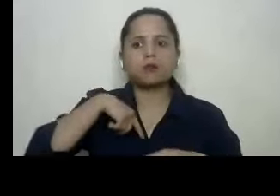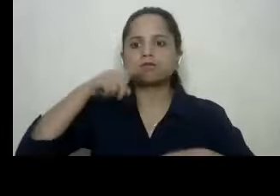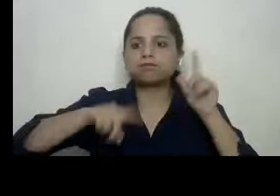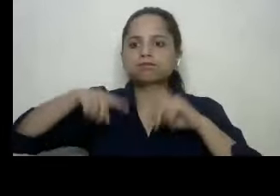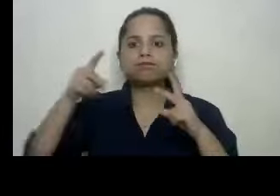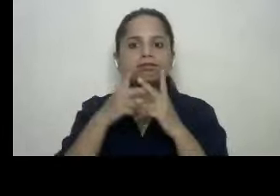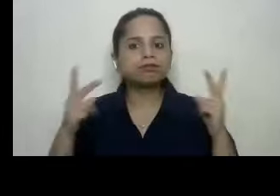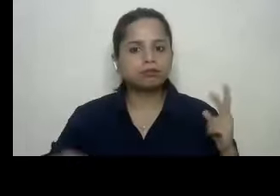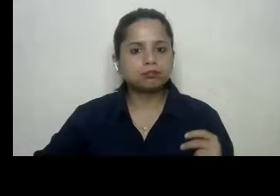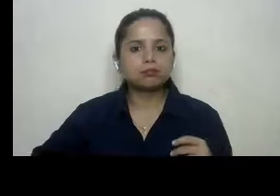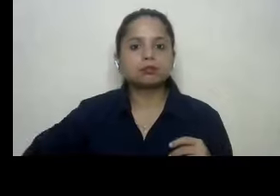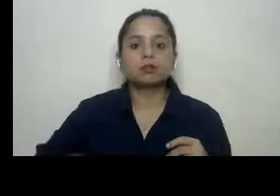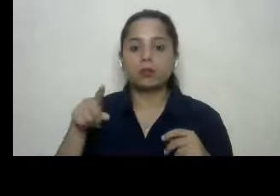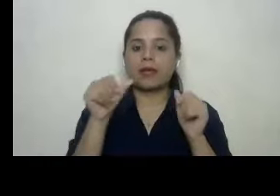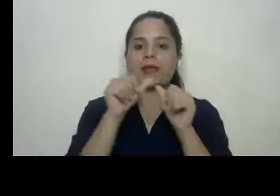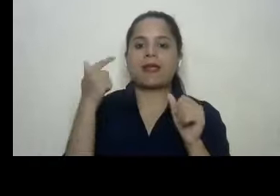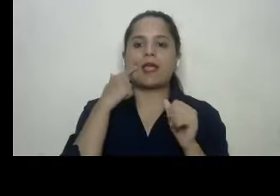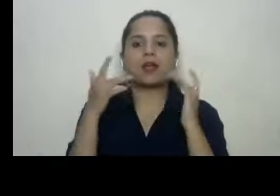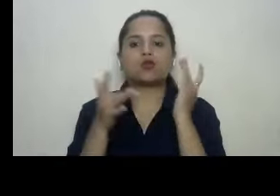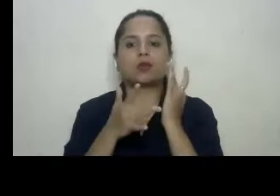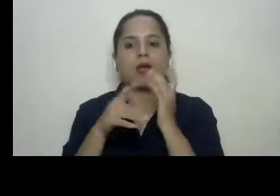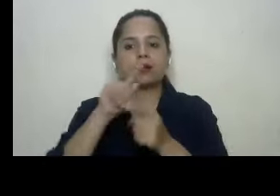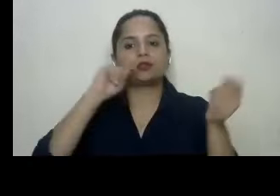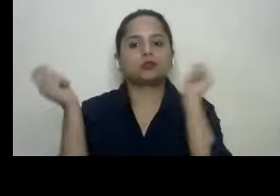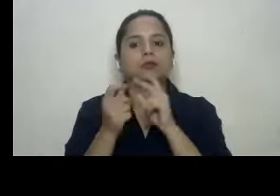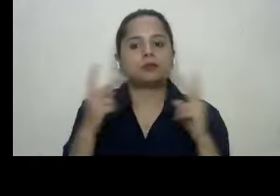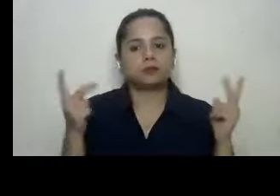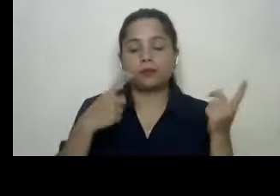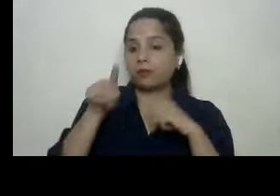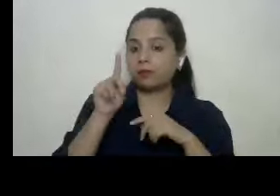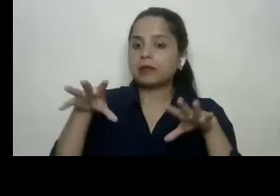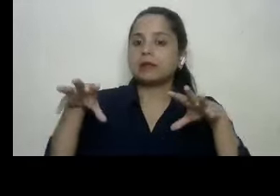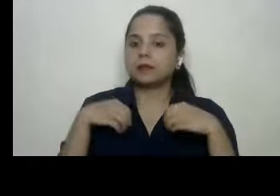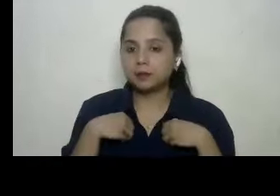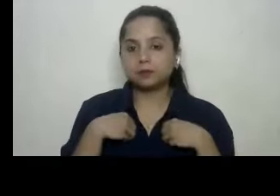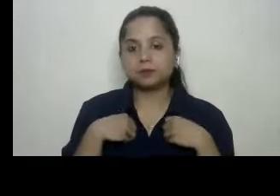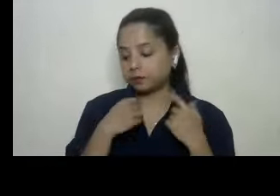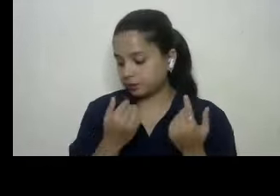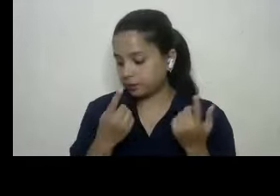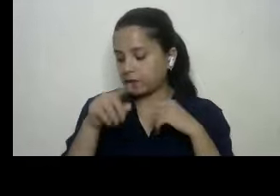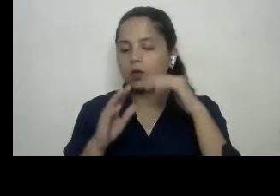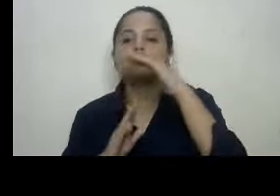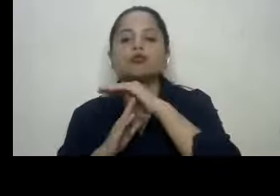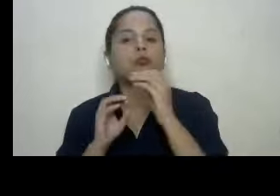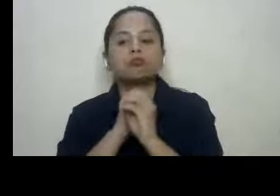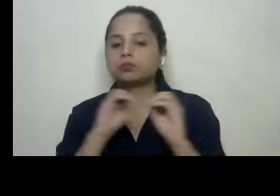the AI tech revolution that's happening, and we have to accept it. Since it's not going to stop, we might as well,